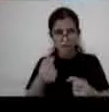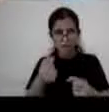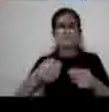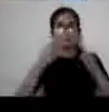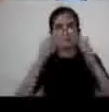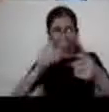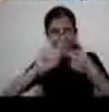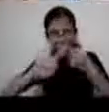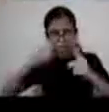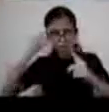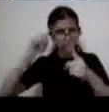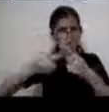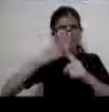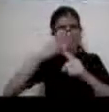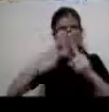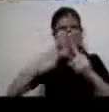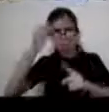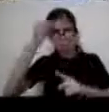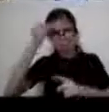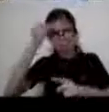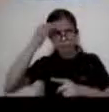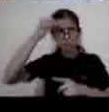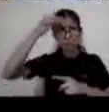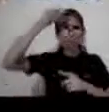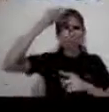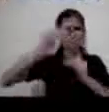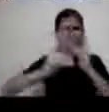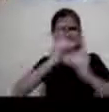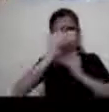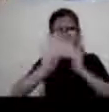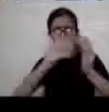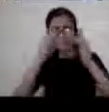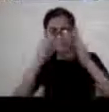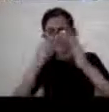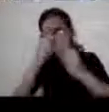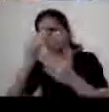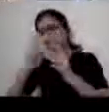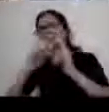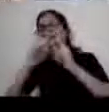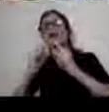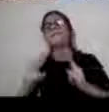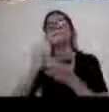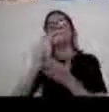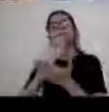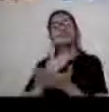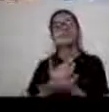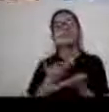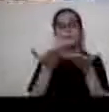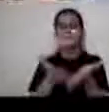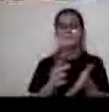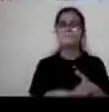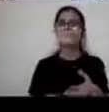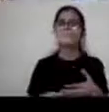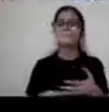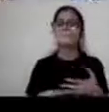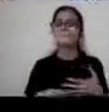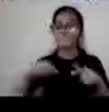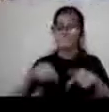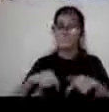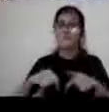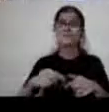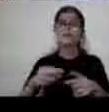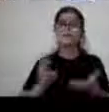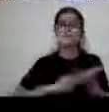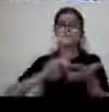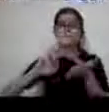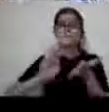export all their knowledge to other concentration camps. So this one is today a memorial site.